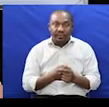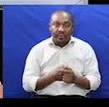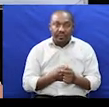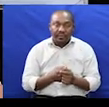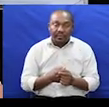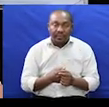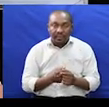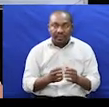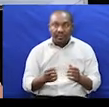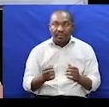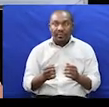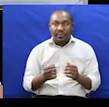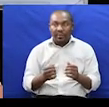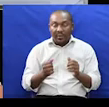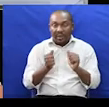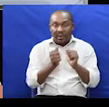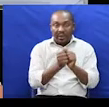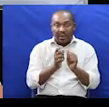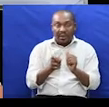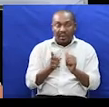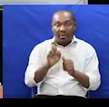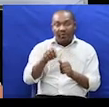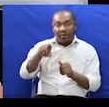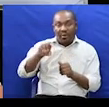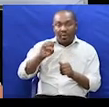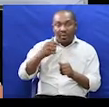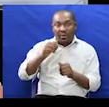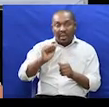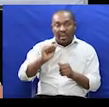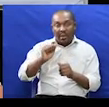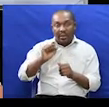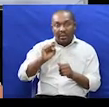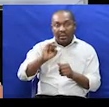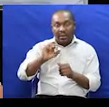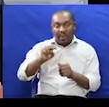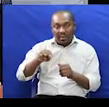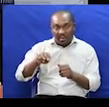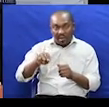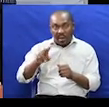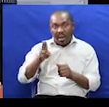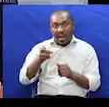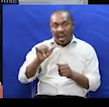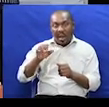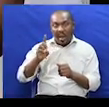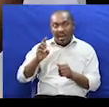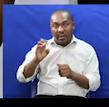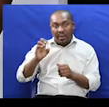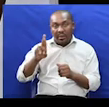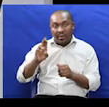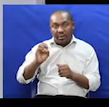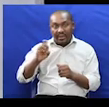10 gram of potassium hydroxide solution in